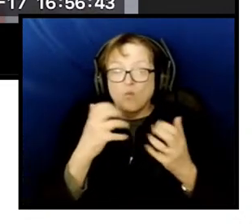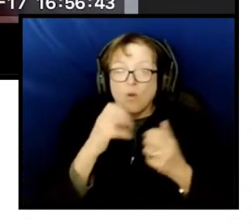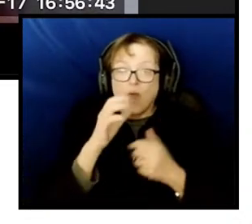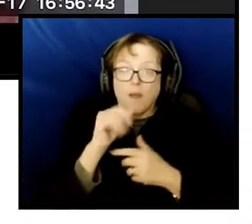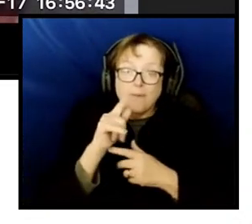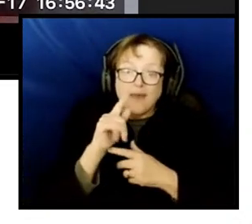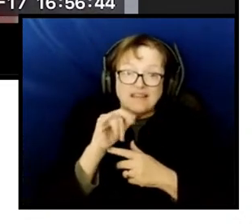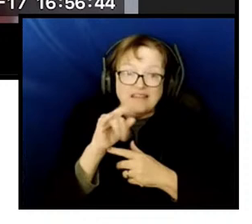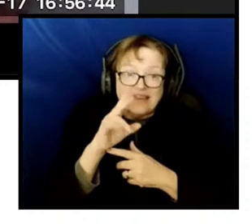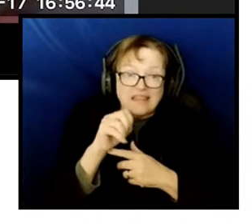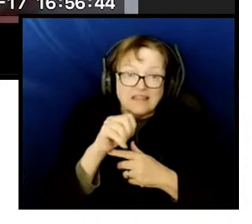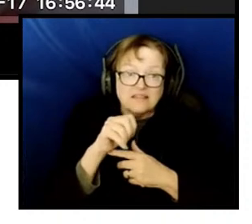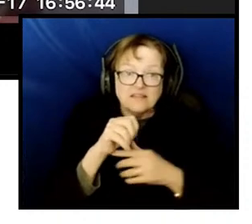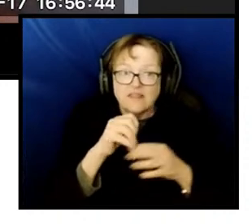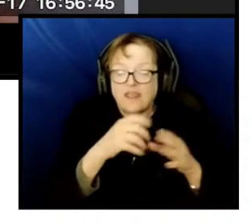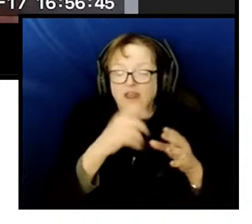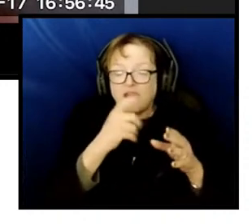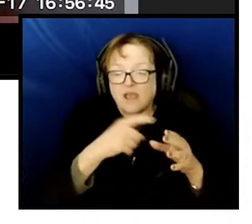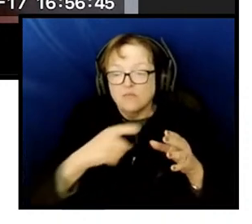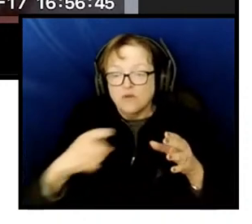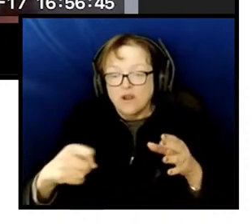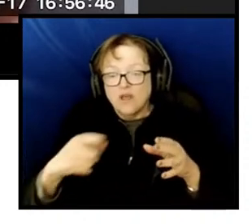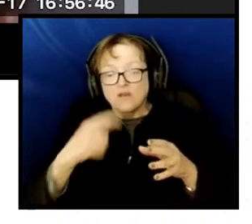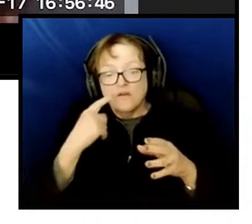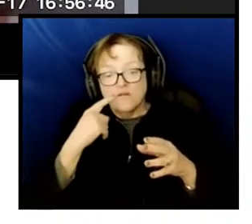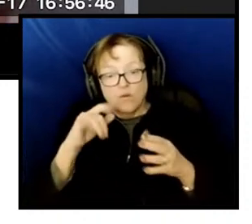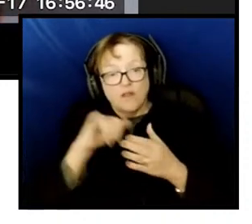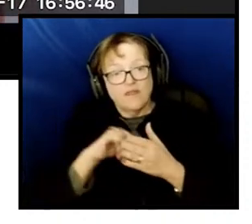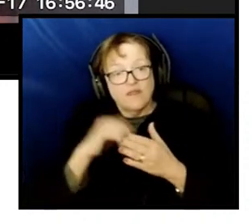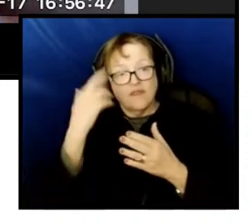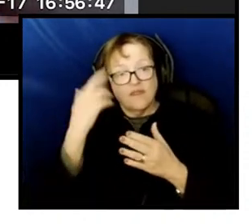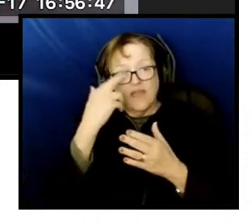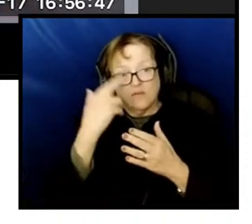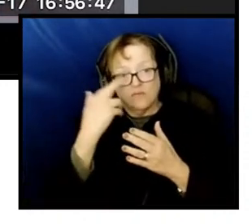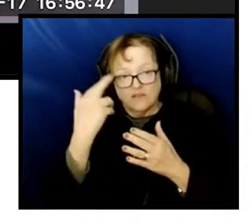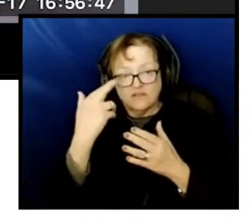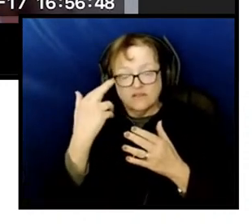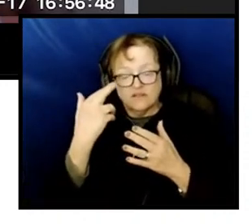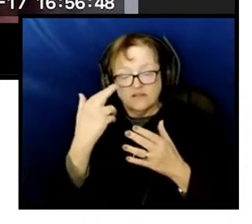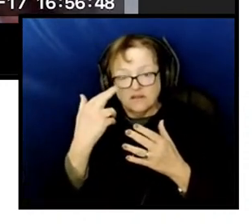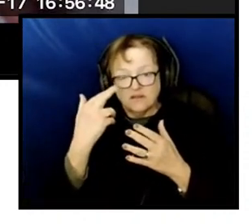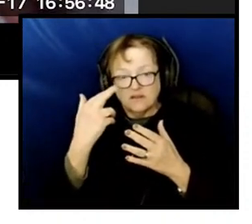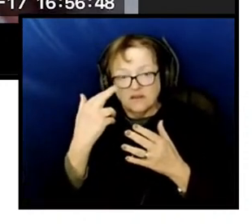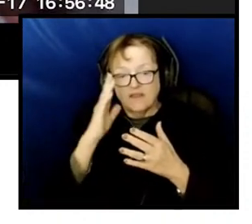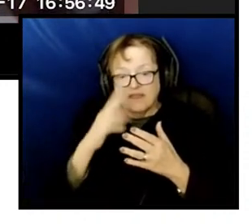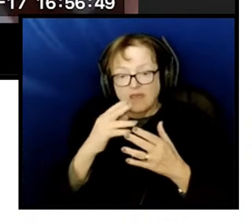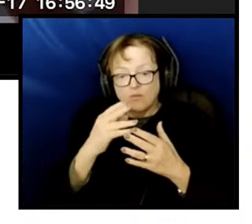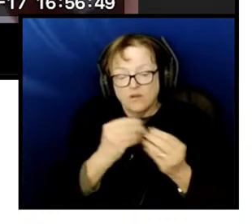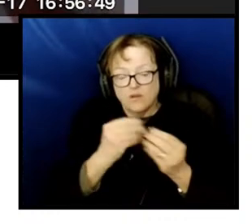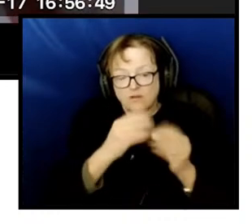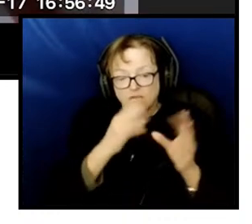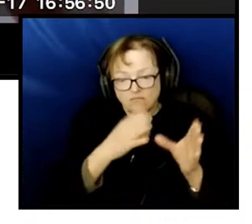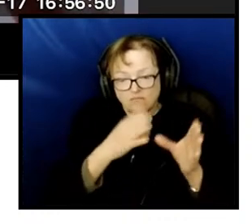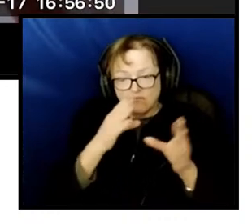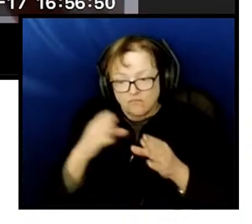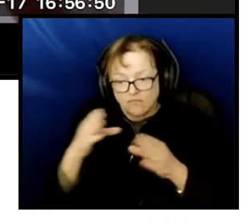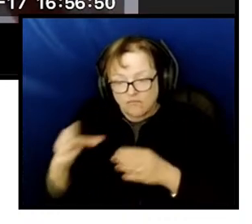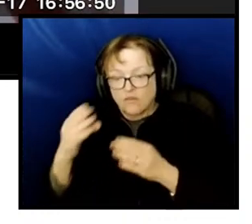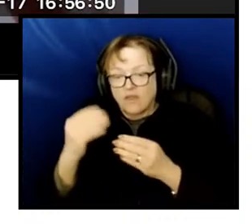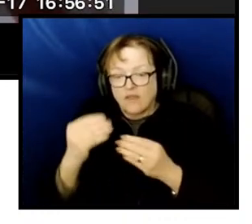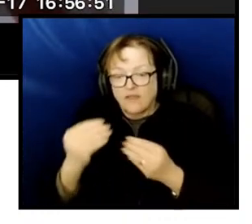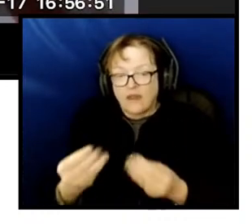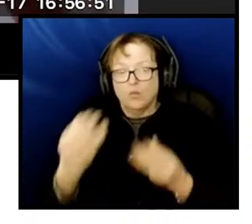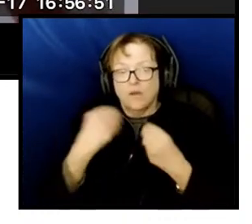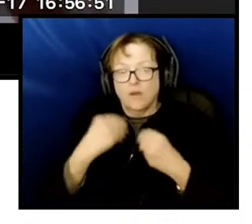tea. For abundance and just for that reassurance and connection piece, I'll make sure to pour them